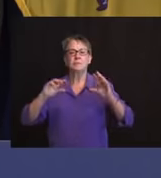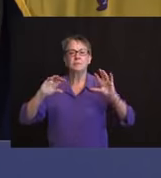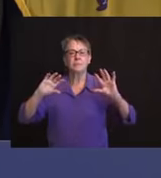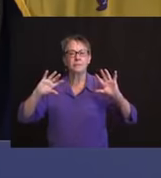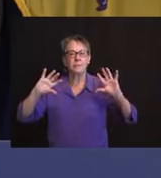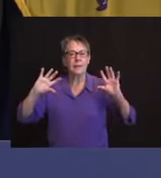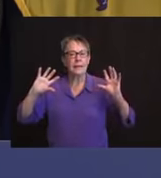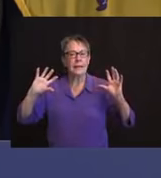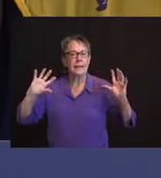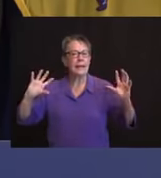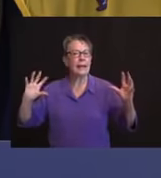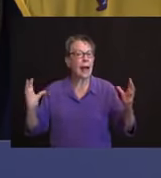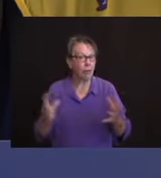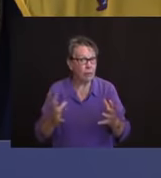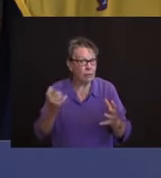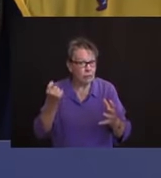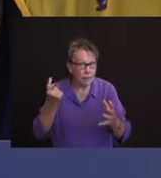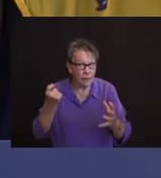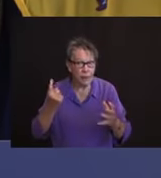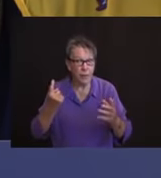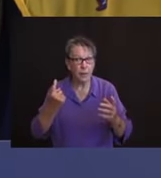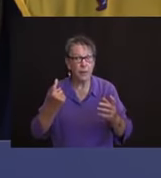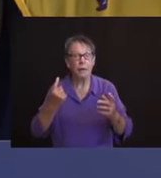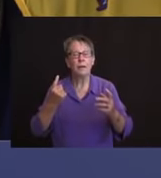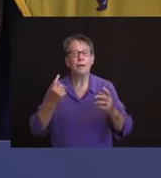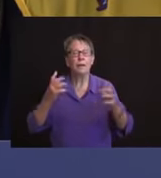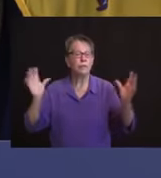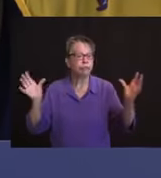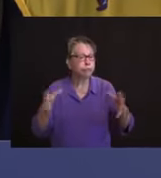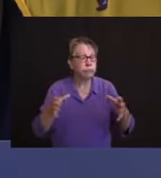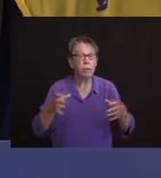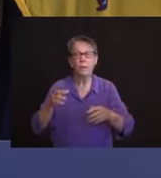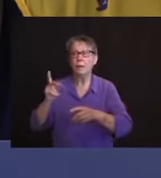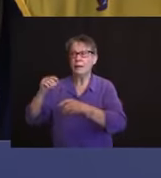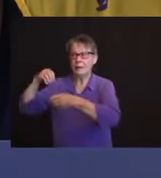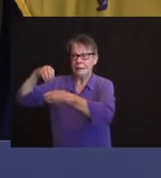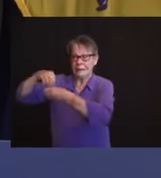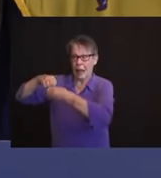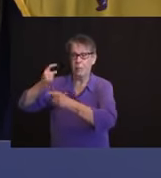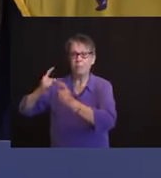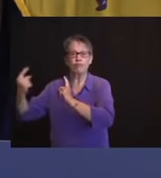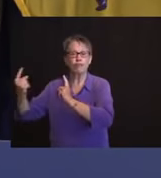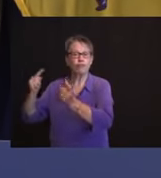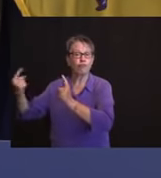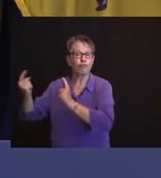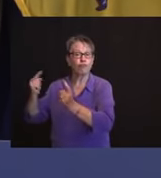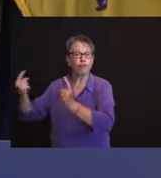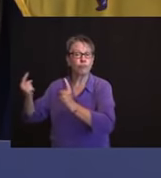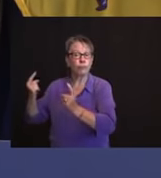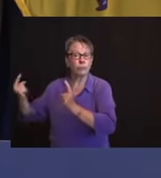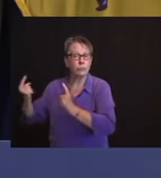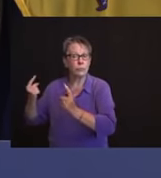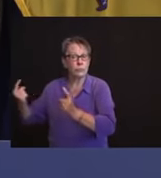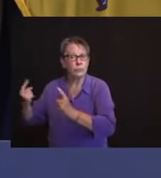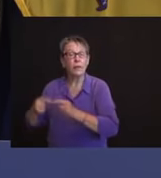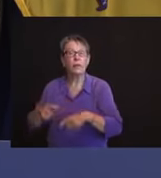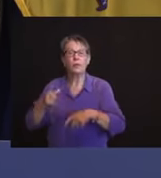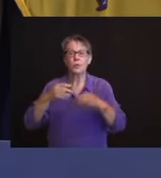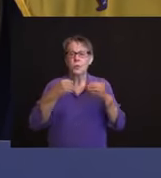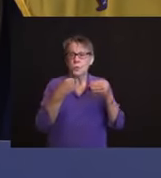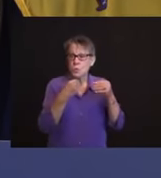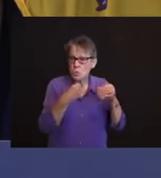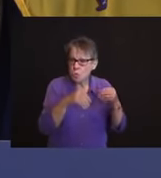So, for instance, in a retail store, you're measuring people going in and out, but they're not gathering, and that's probably